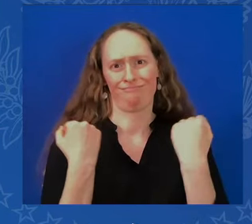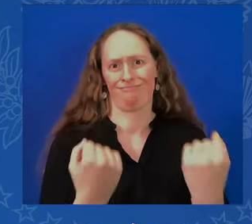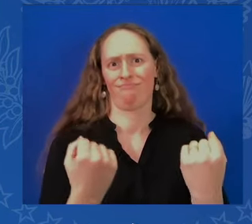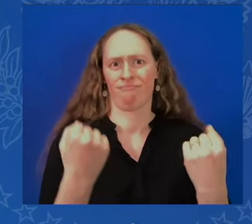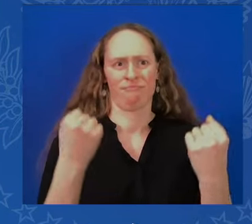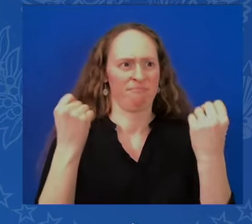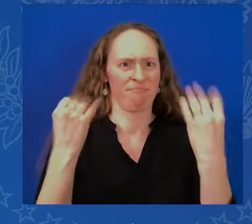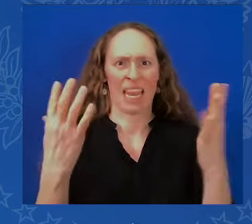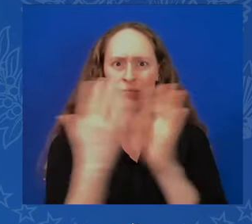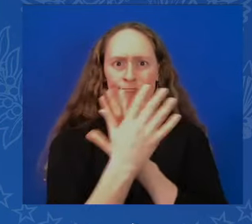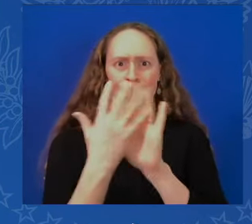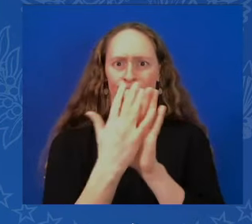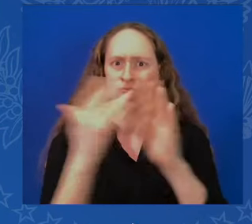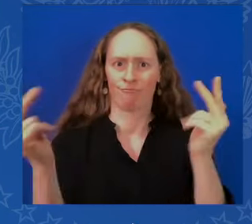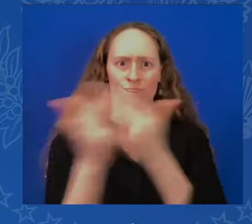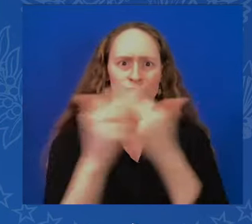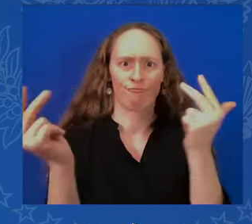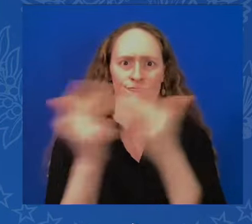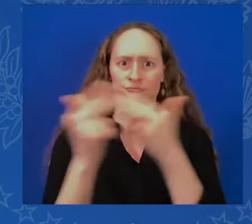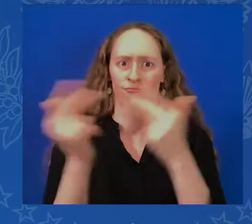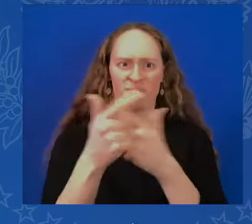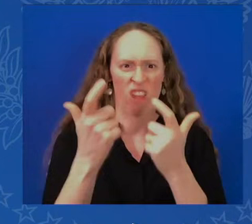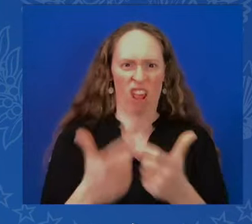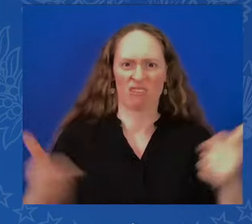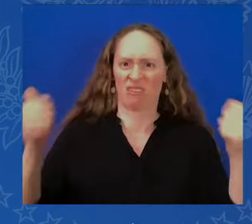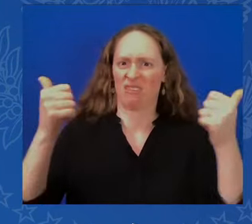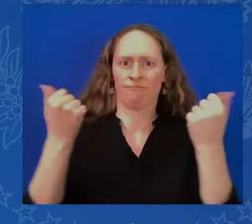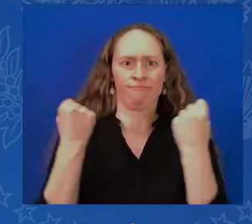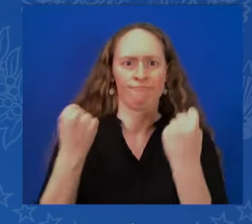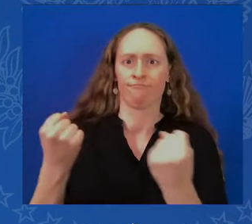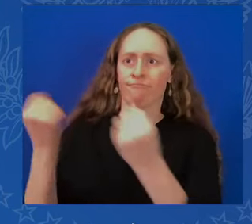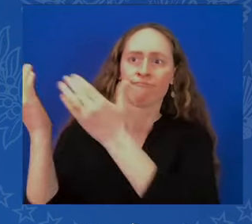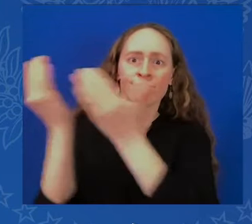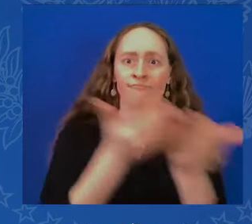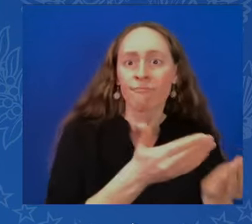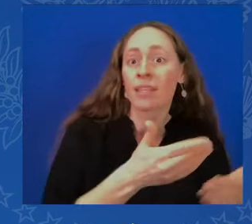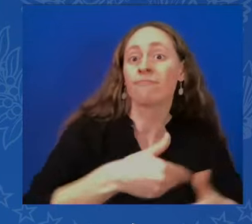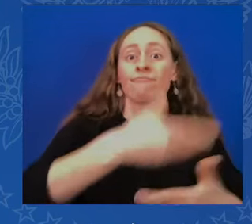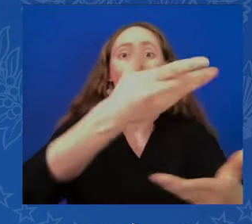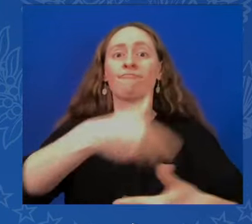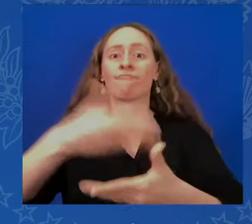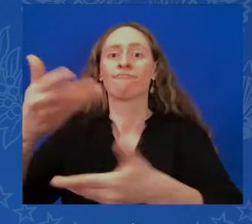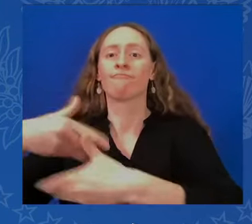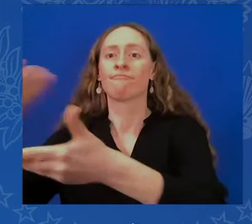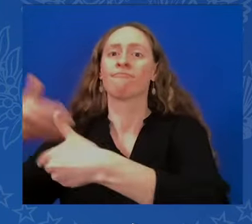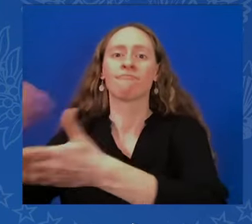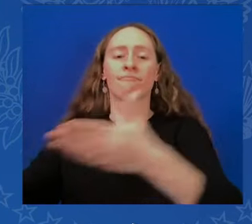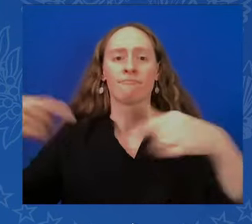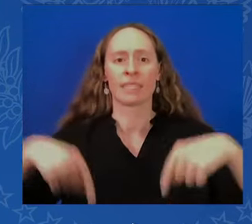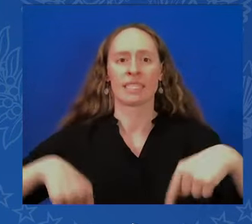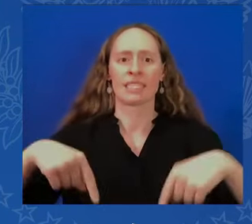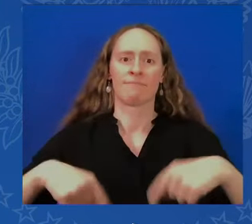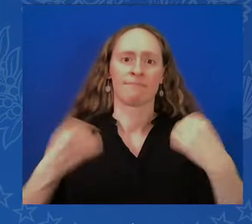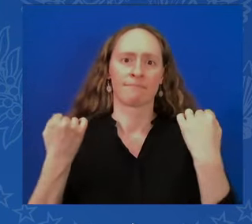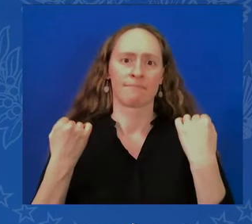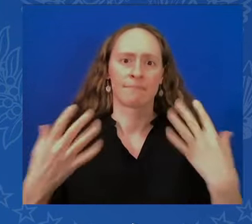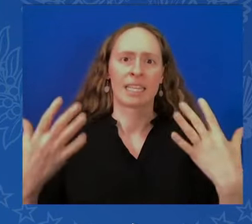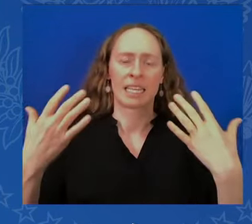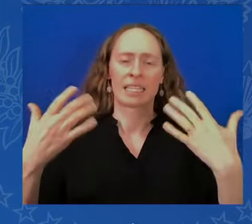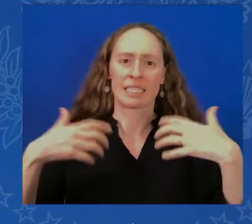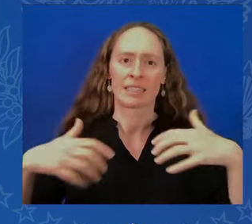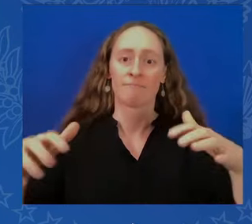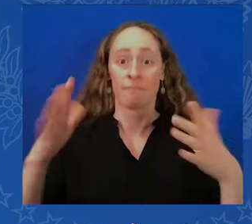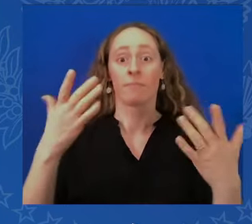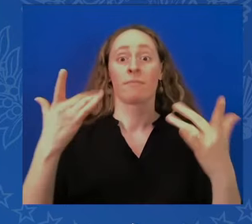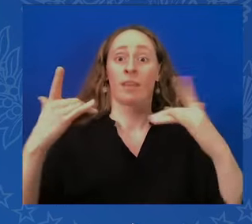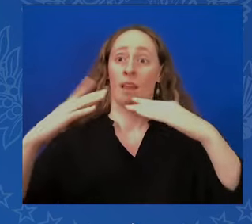cars and light trucks, the number one. Simply put, the impact here has a significant impact everywhere, up and down the coast and